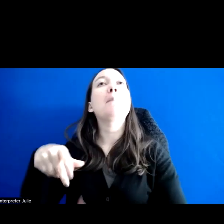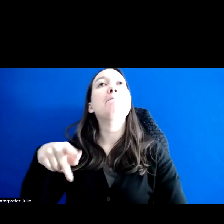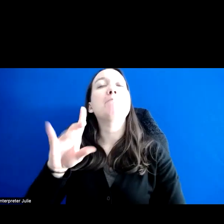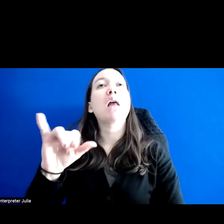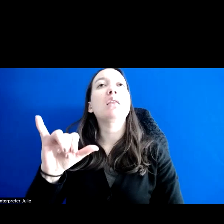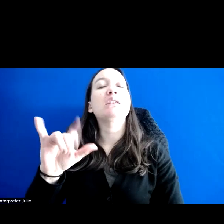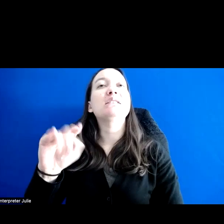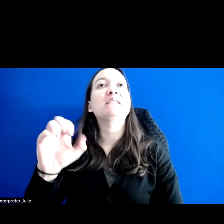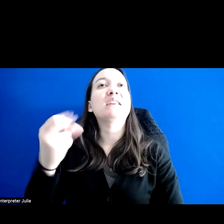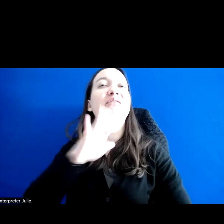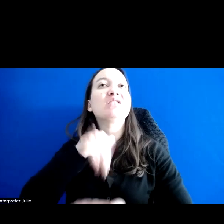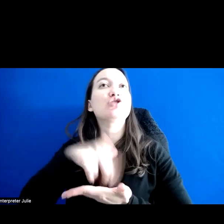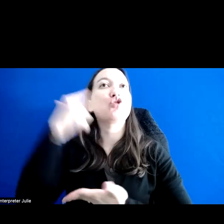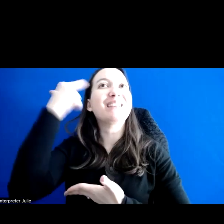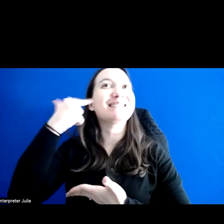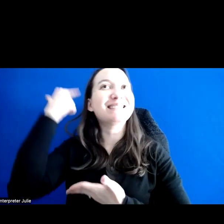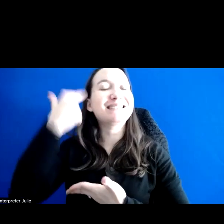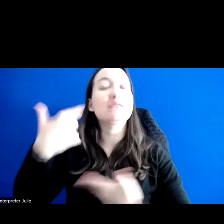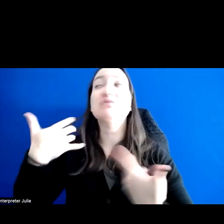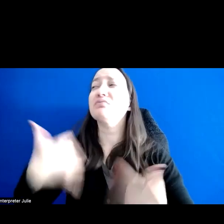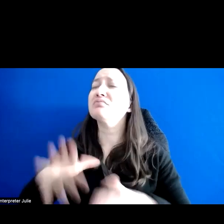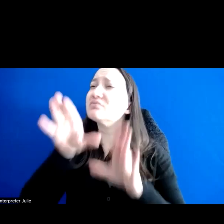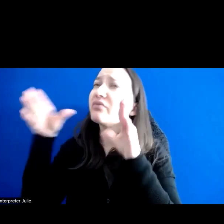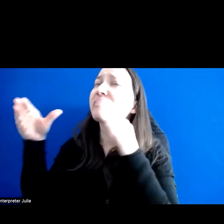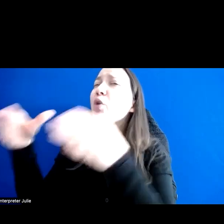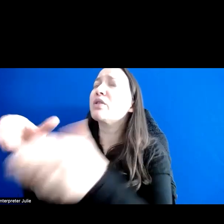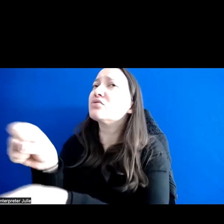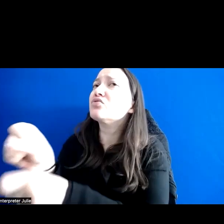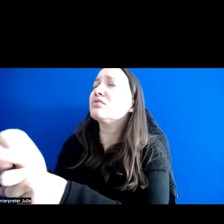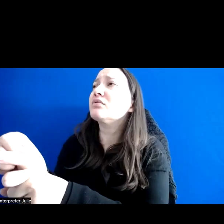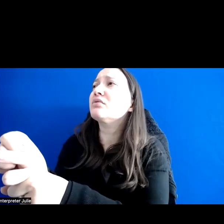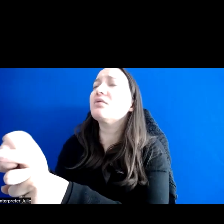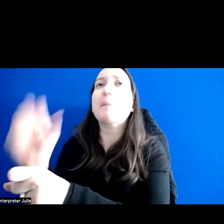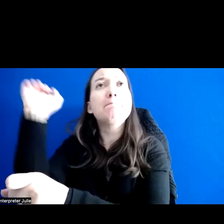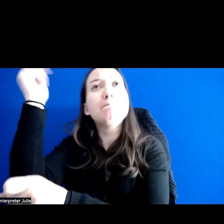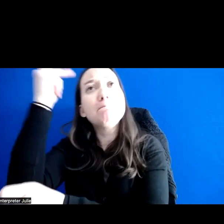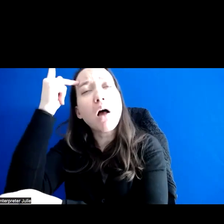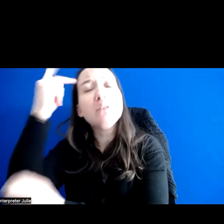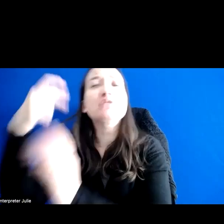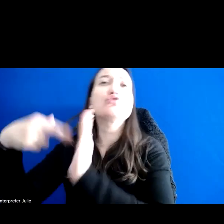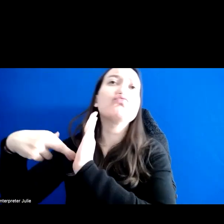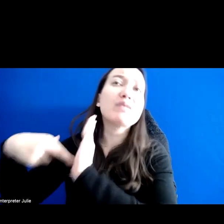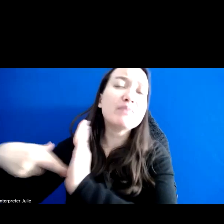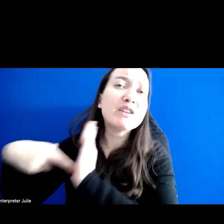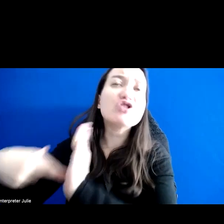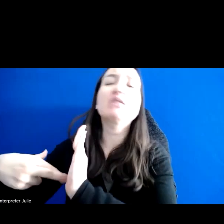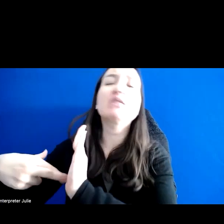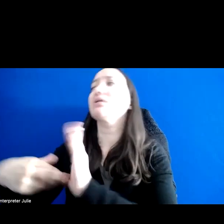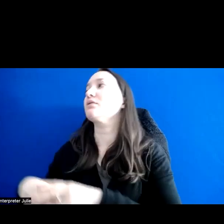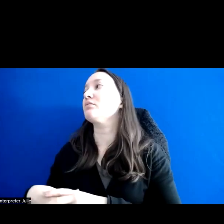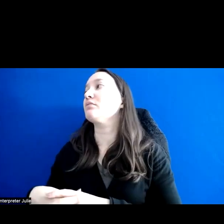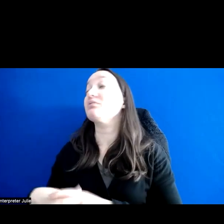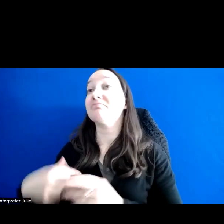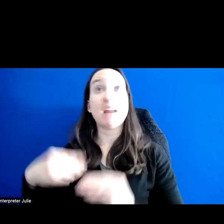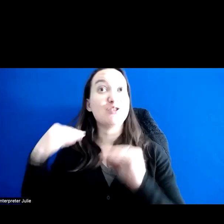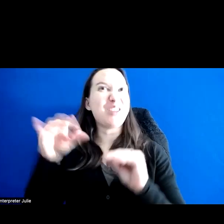Central London, which was a course very much dedicated to the politics of representation. I taught